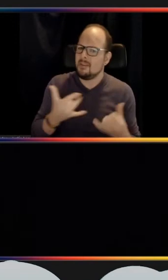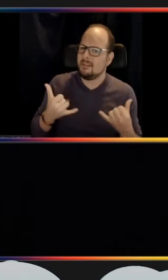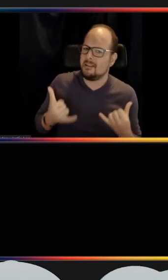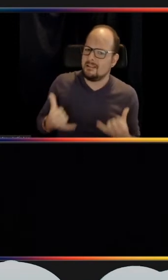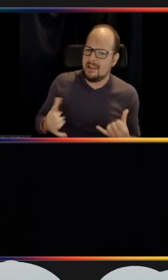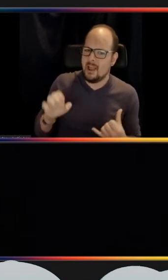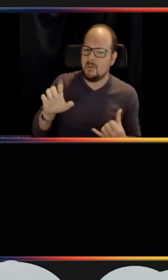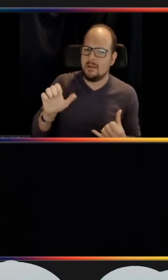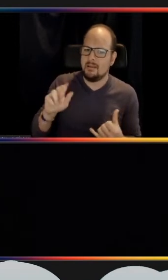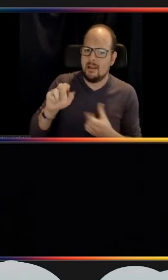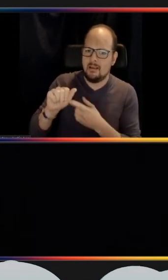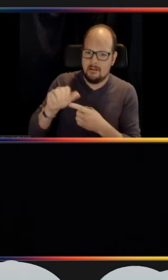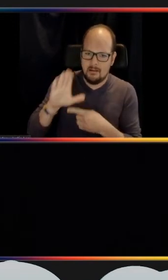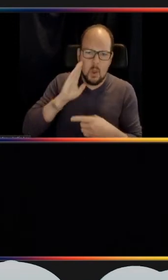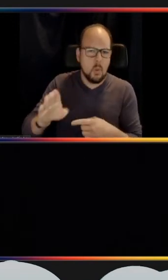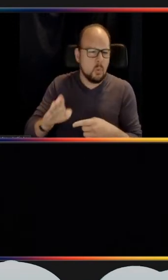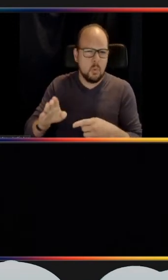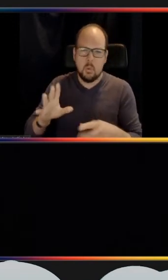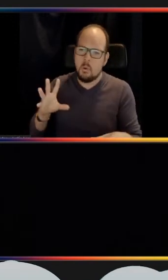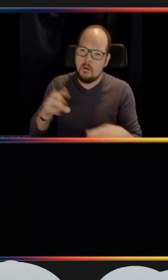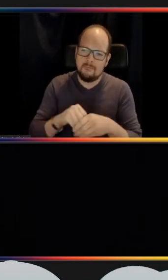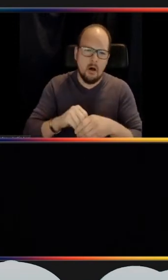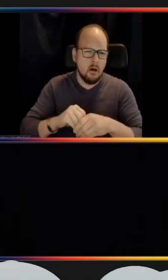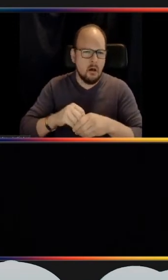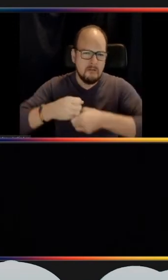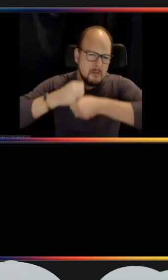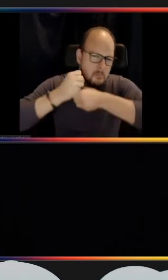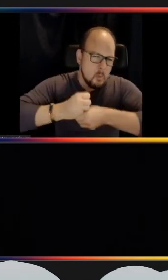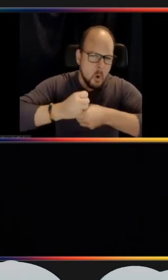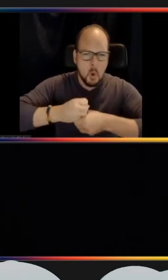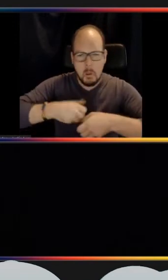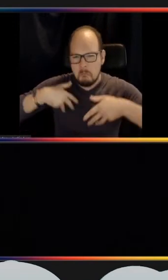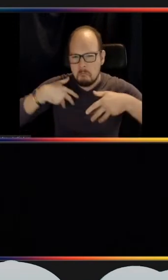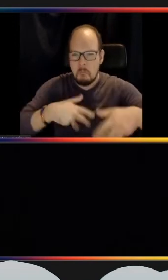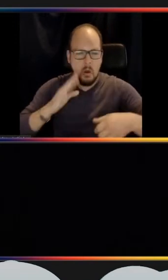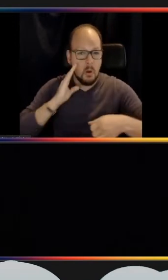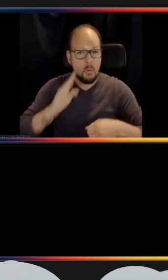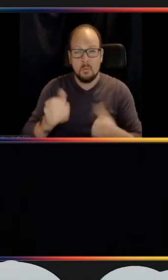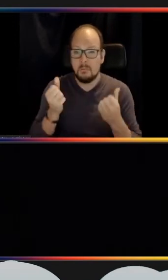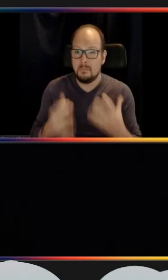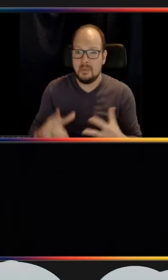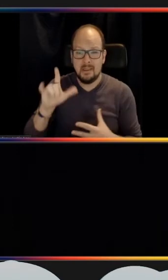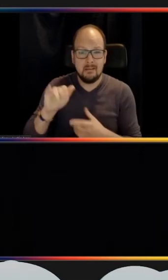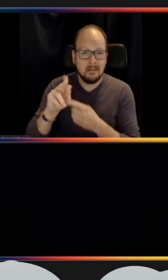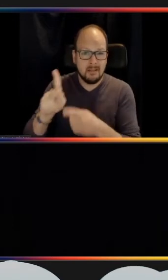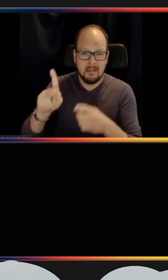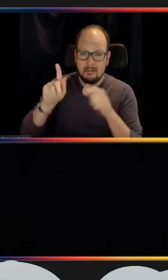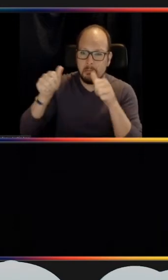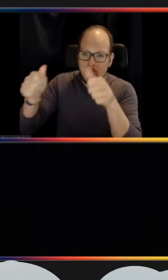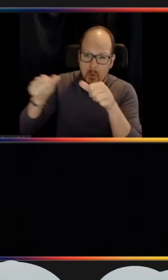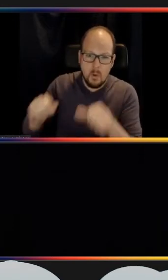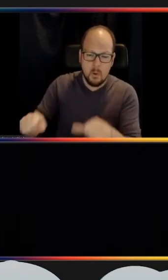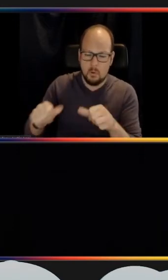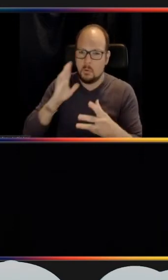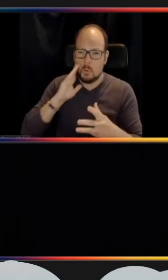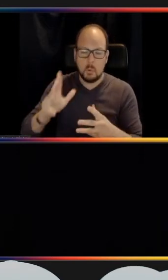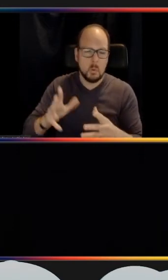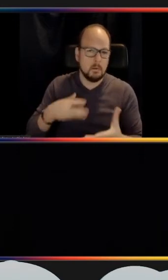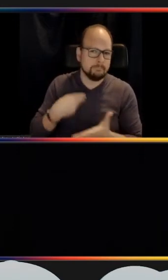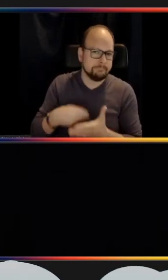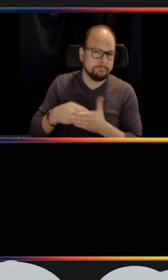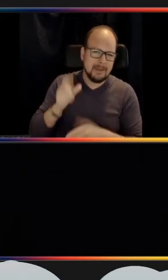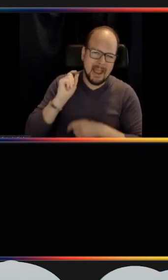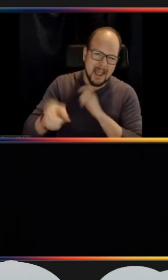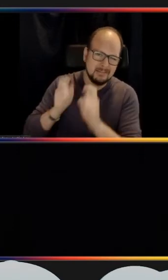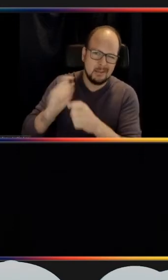at every single protest. I think she would be posting all the links, donating anything she can, educating those around her. I think